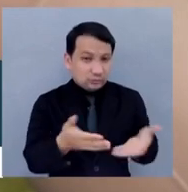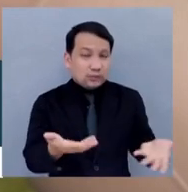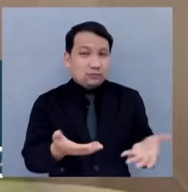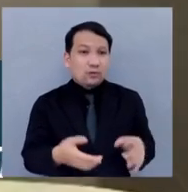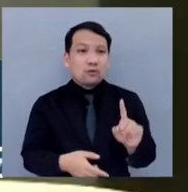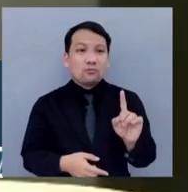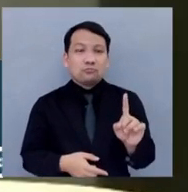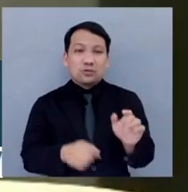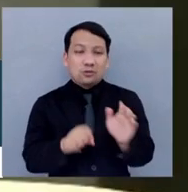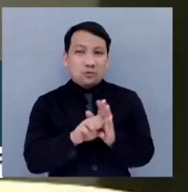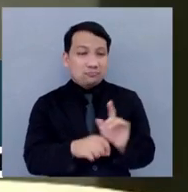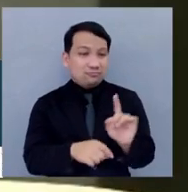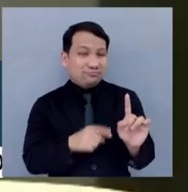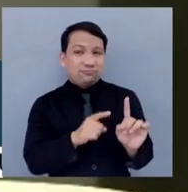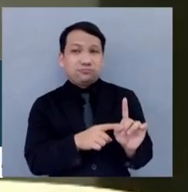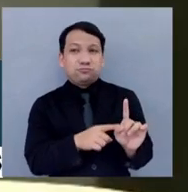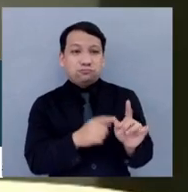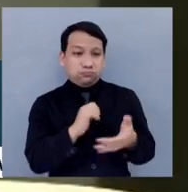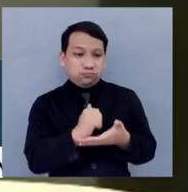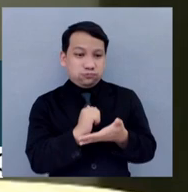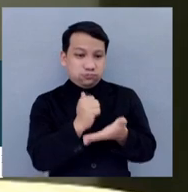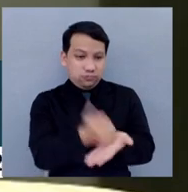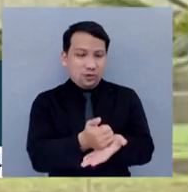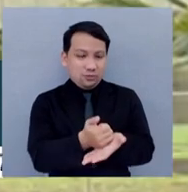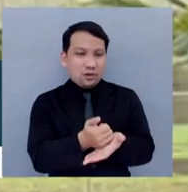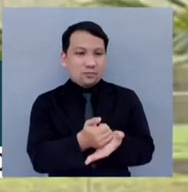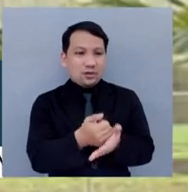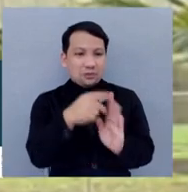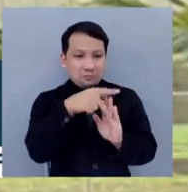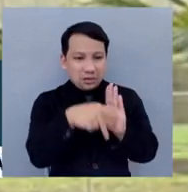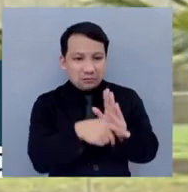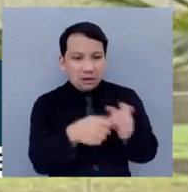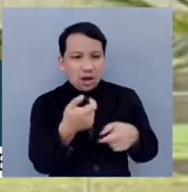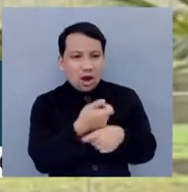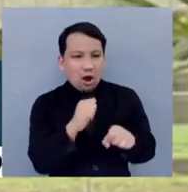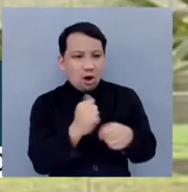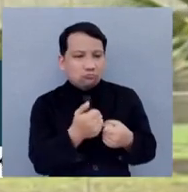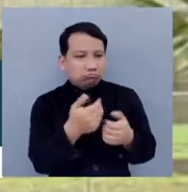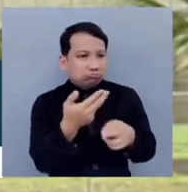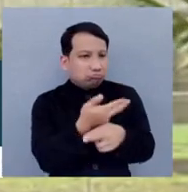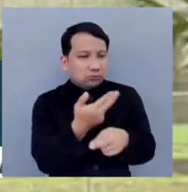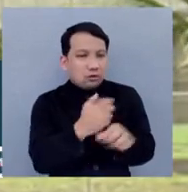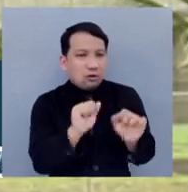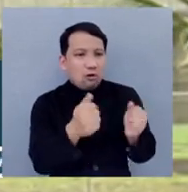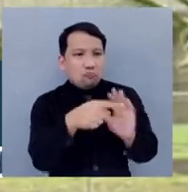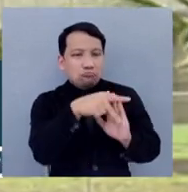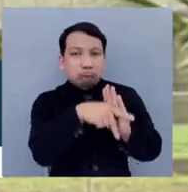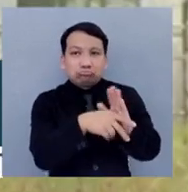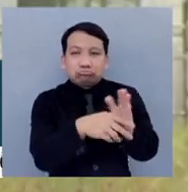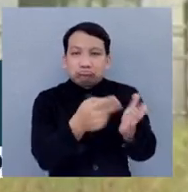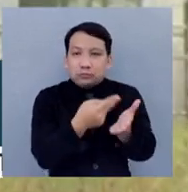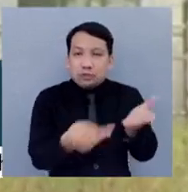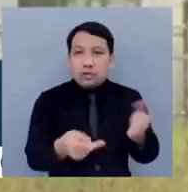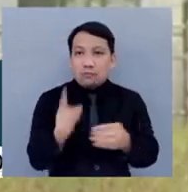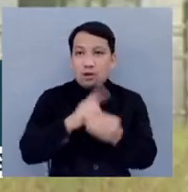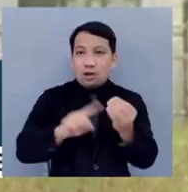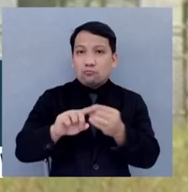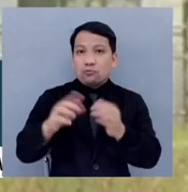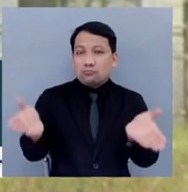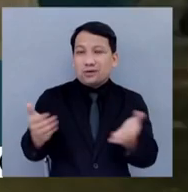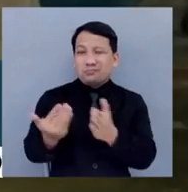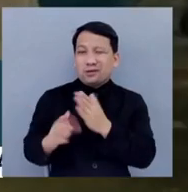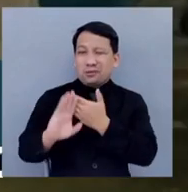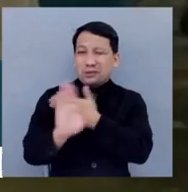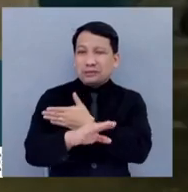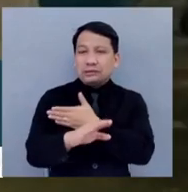example, establishing the regulatory framework. Lotilia clarifies, though, that on the issue of the revival of the Bataan Nuclear